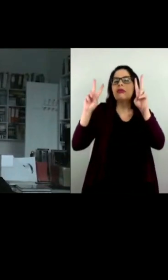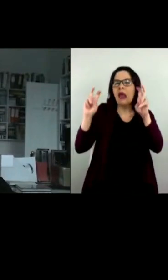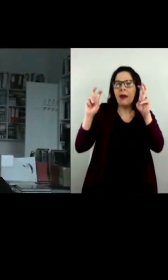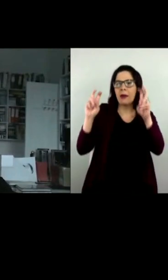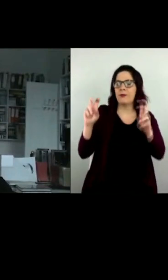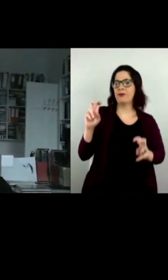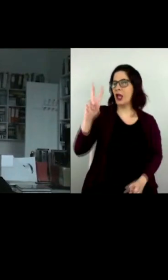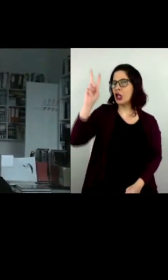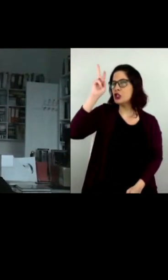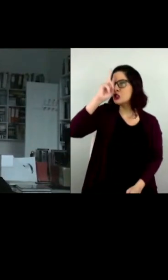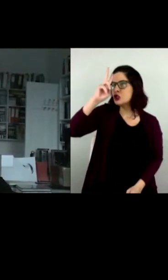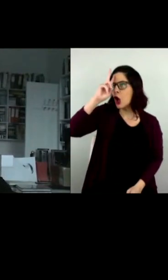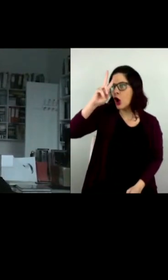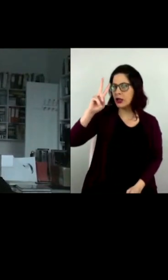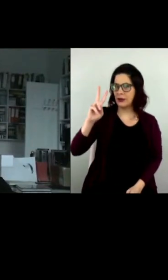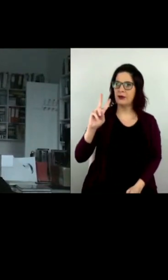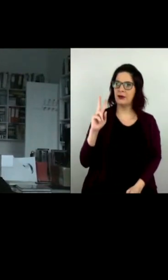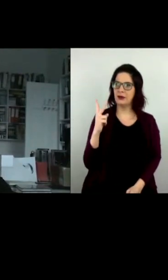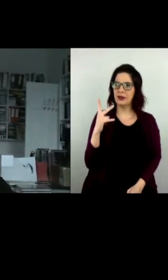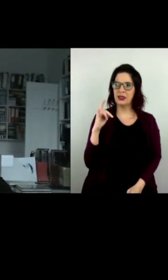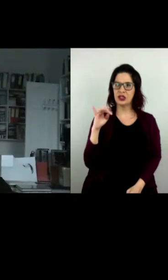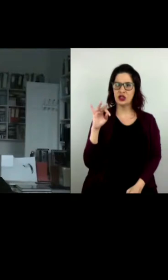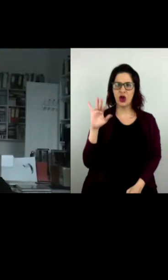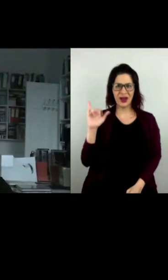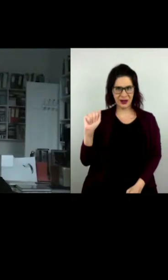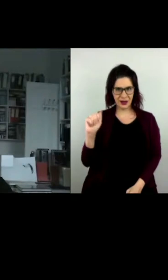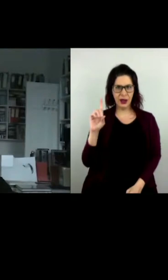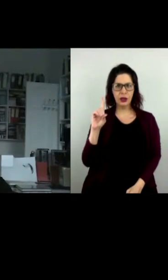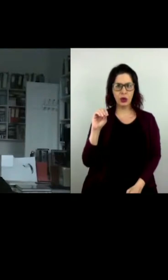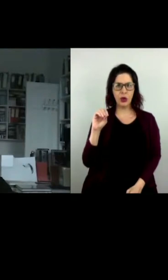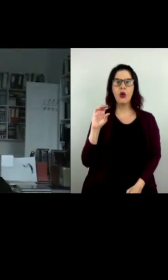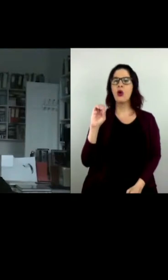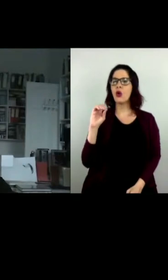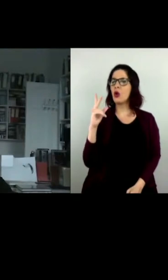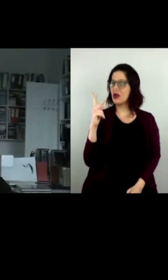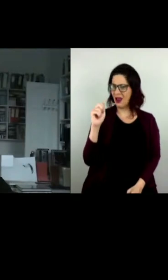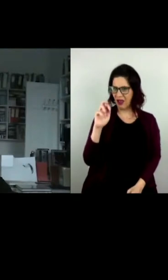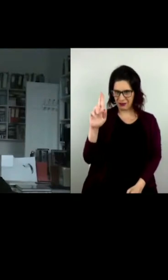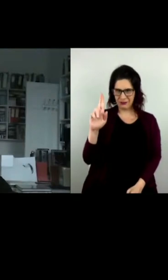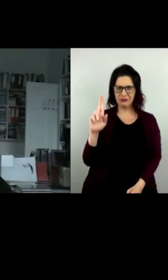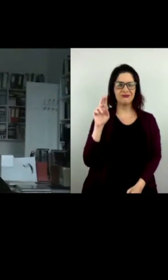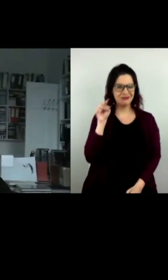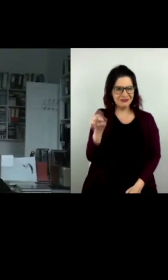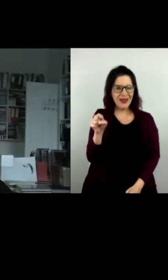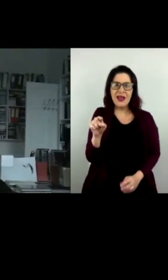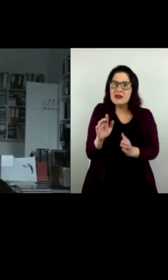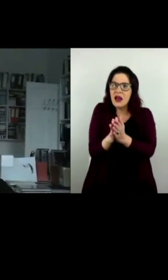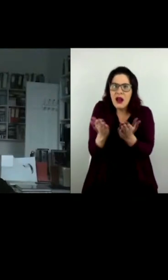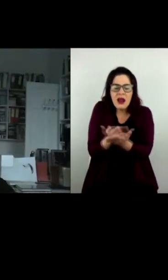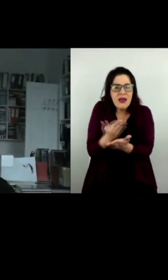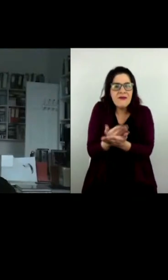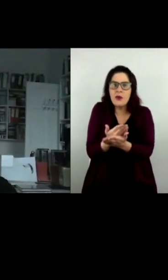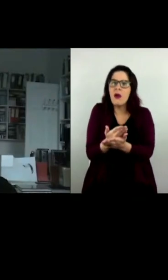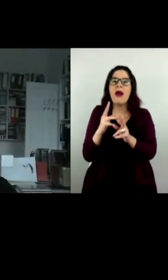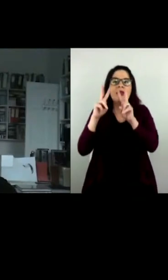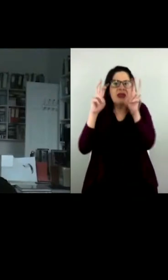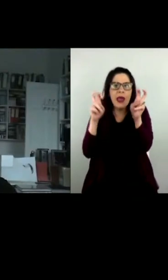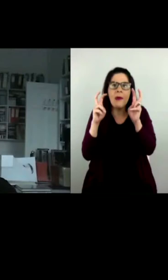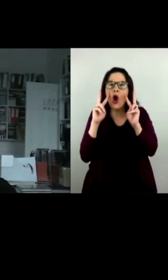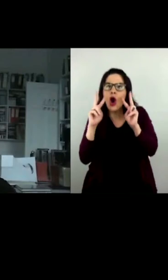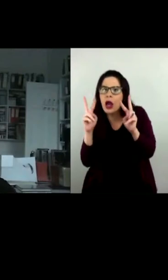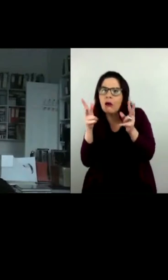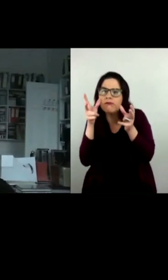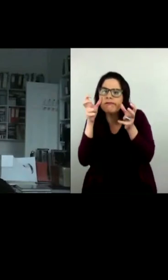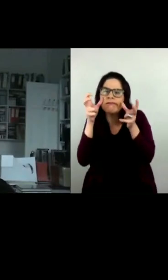Of Looking, Story of Looking. You wrote that wonderful book. And you, when you dived into Orson